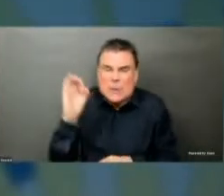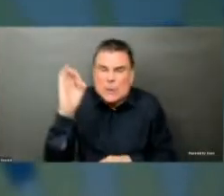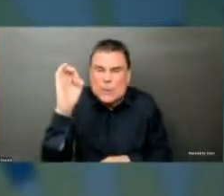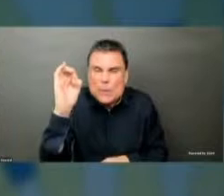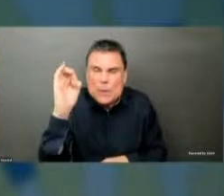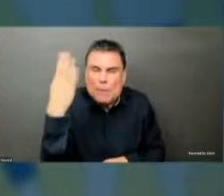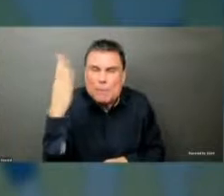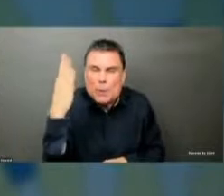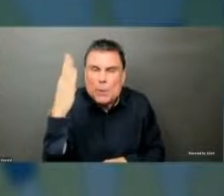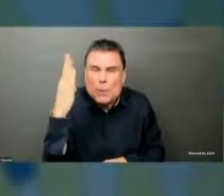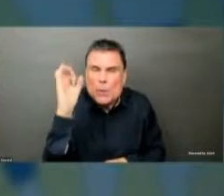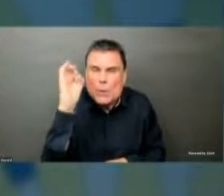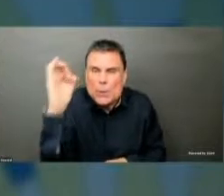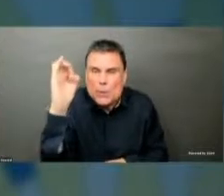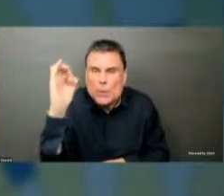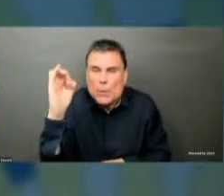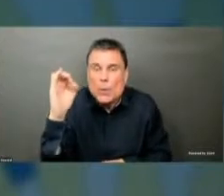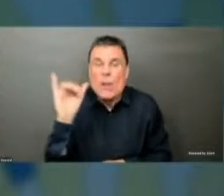variants of concern.